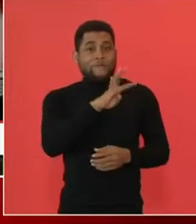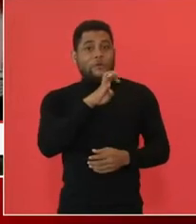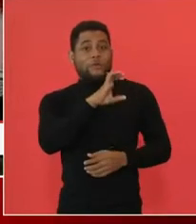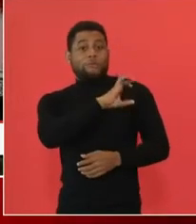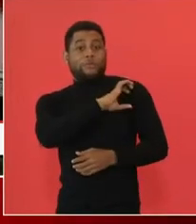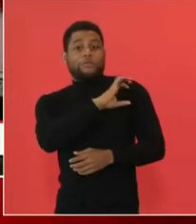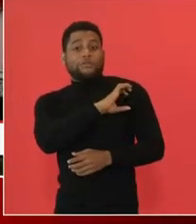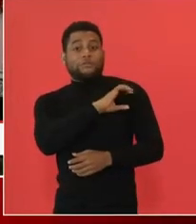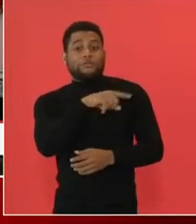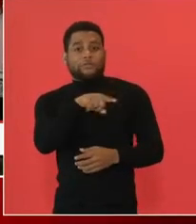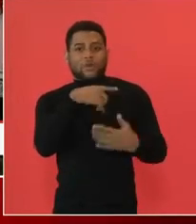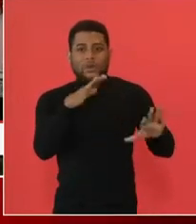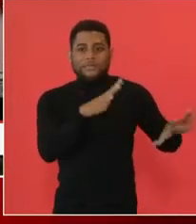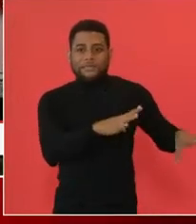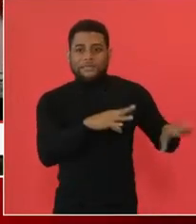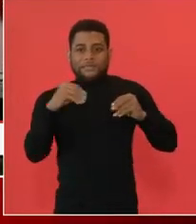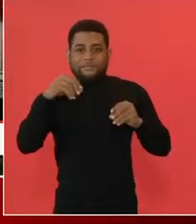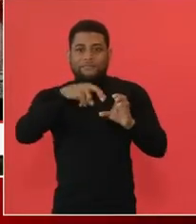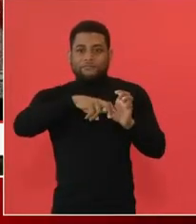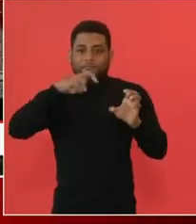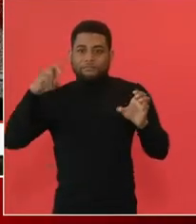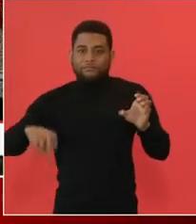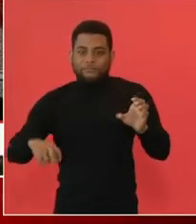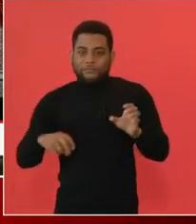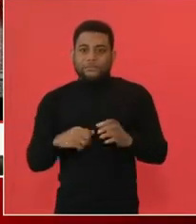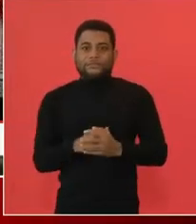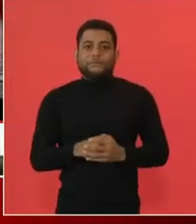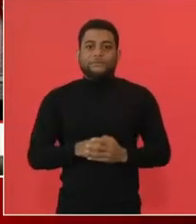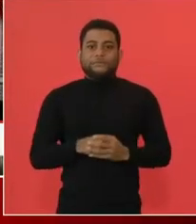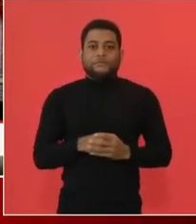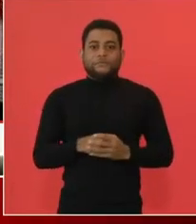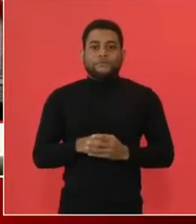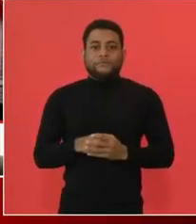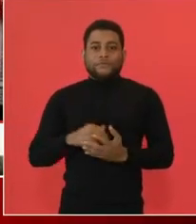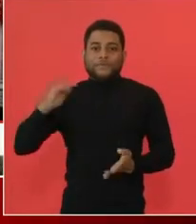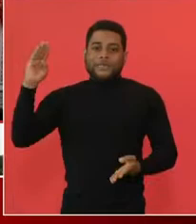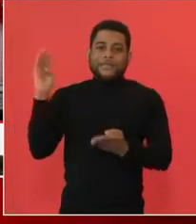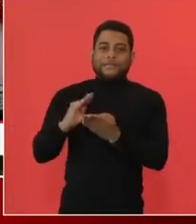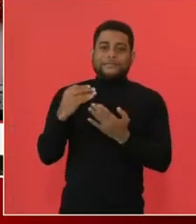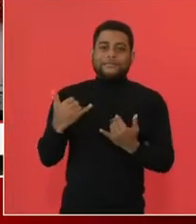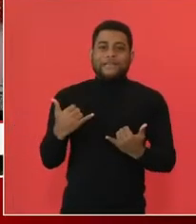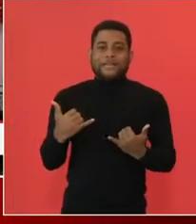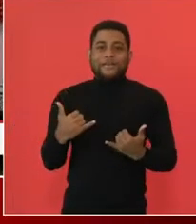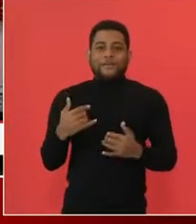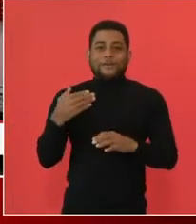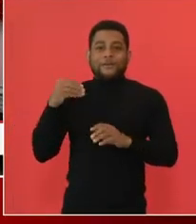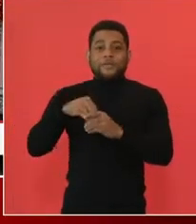been in years. How do you respond to that? Well, I haven't seen